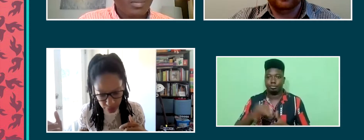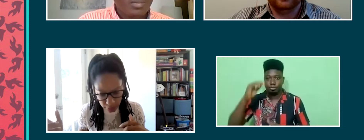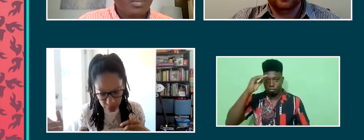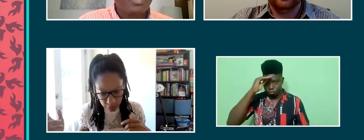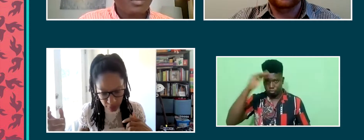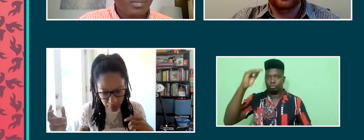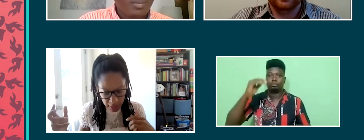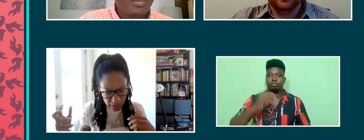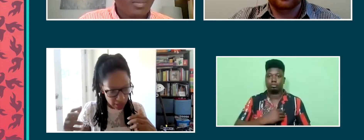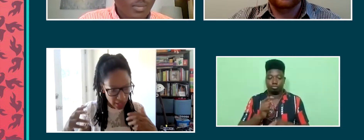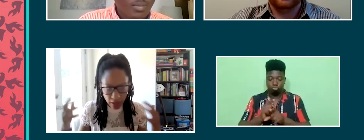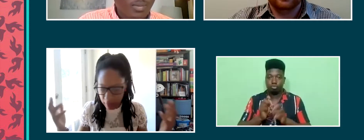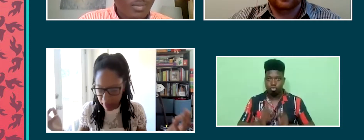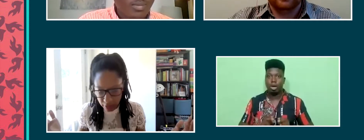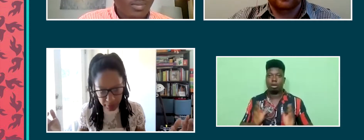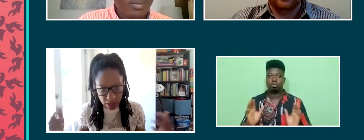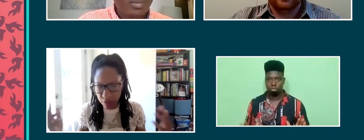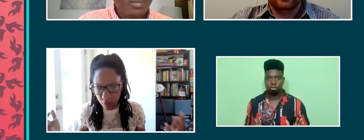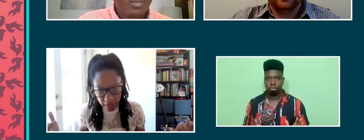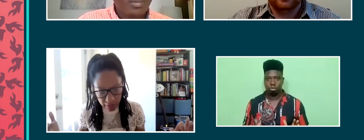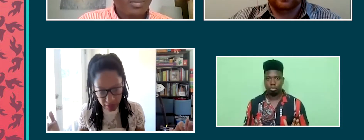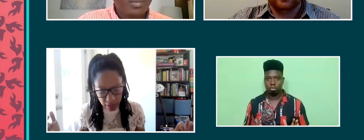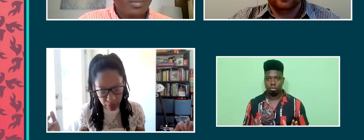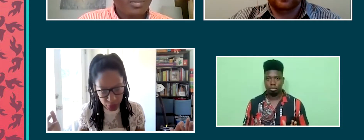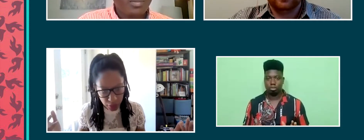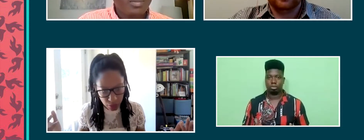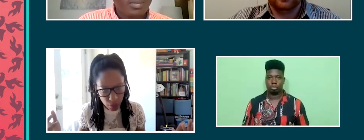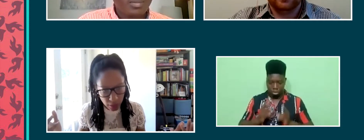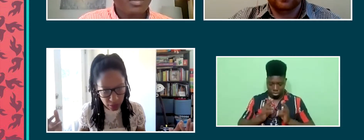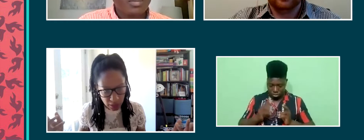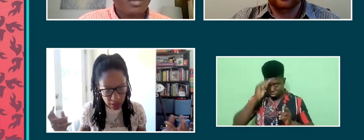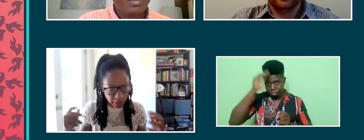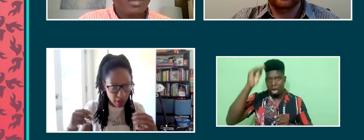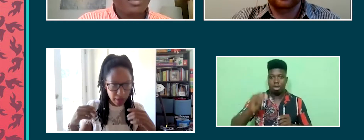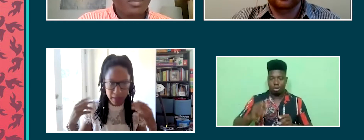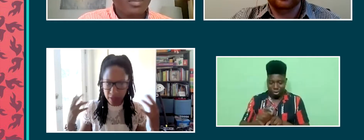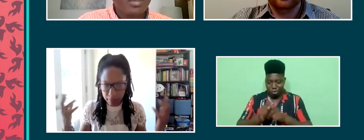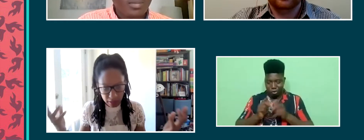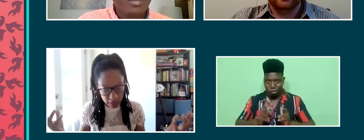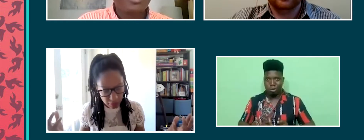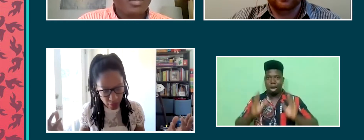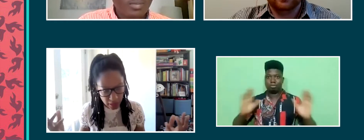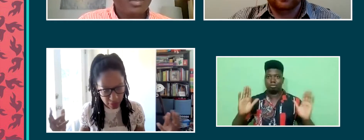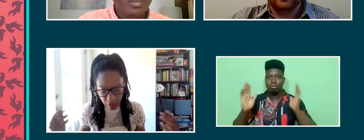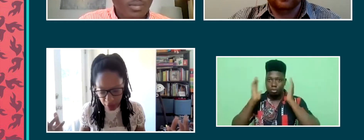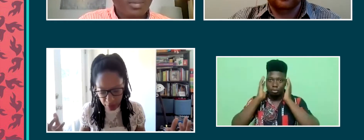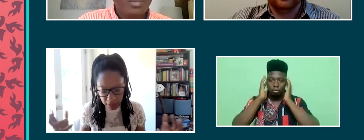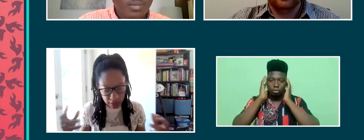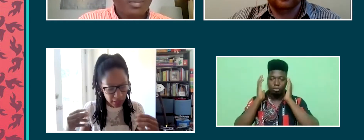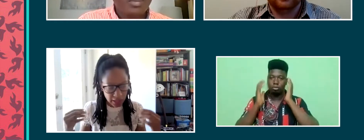too, meaning that they are not meant to be devoid of their emotional world. They are not meant to be devoid